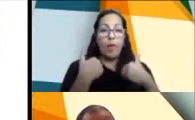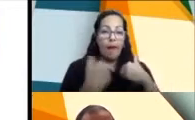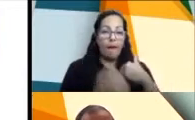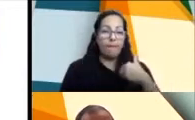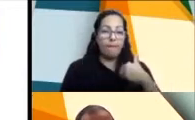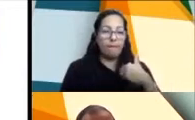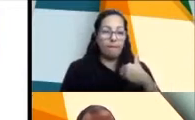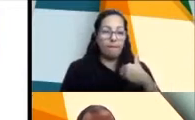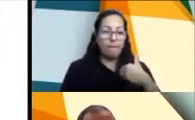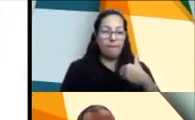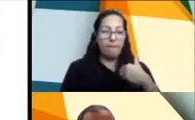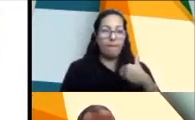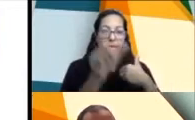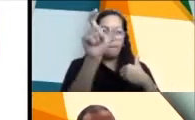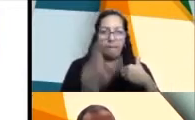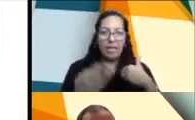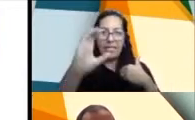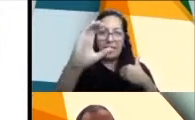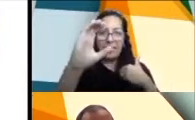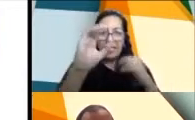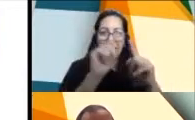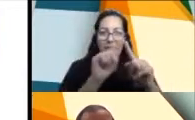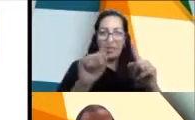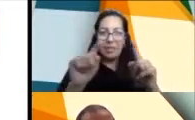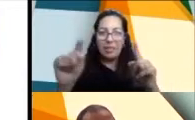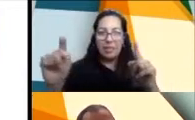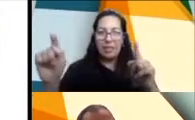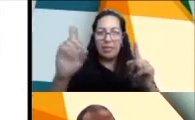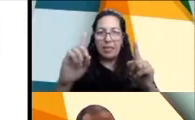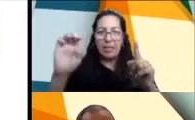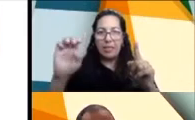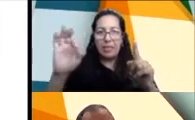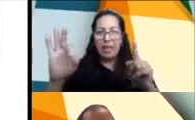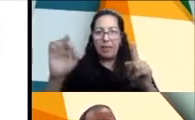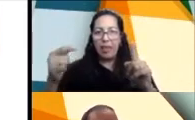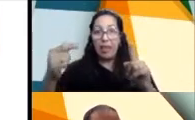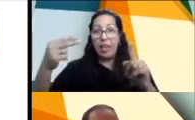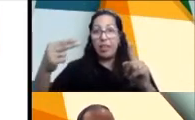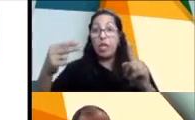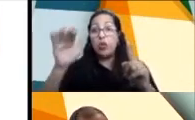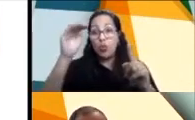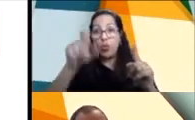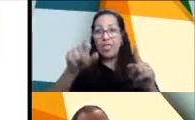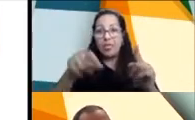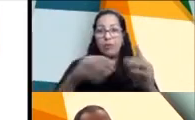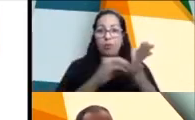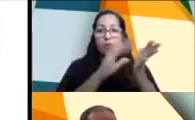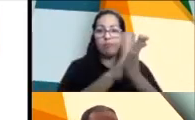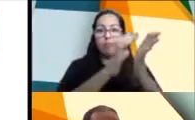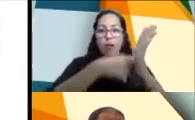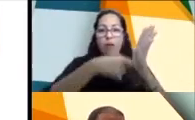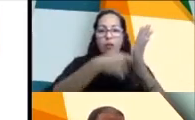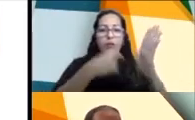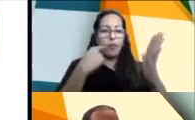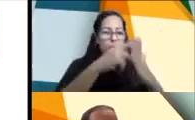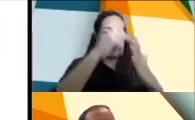from column C through column H, unit cost for the type of work, for the program